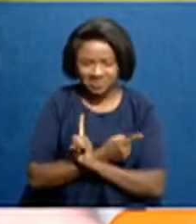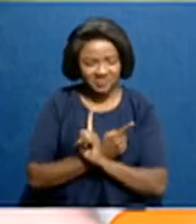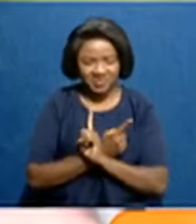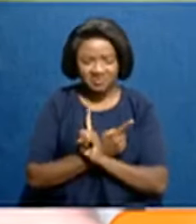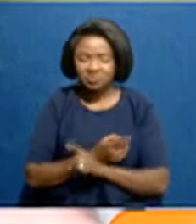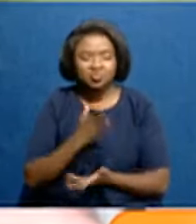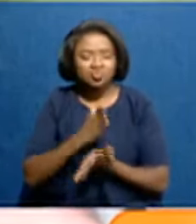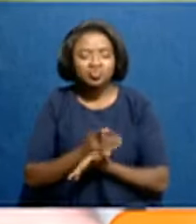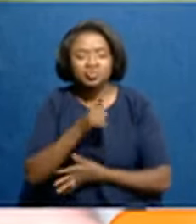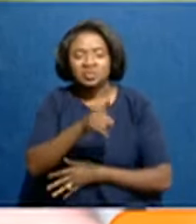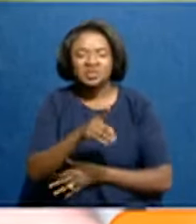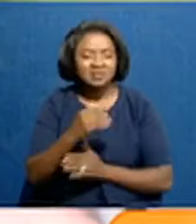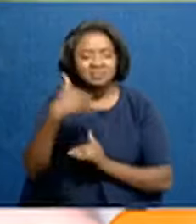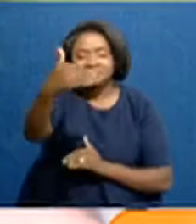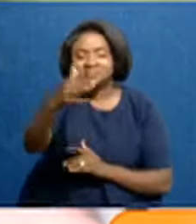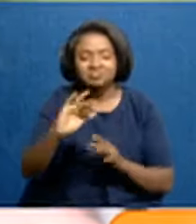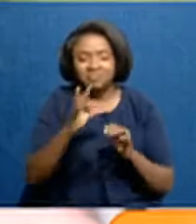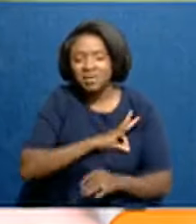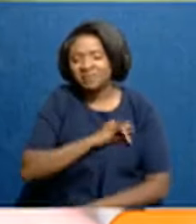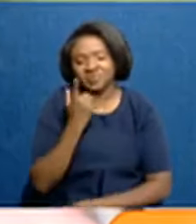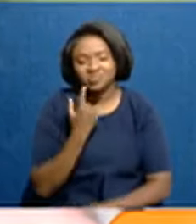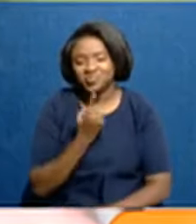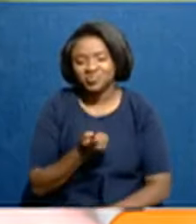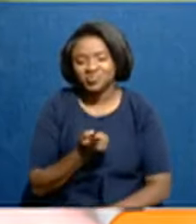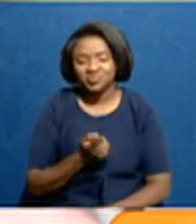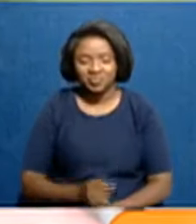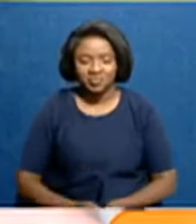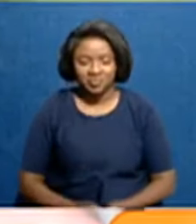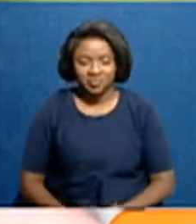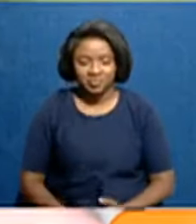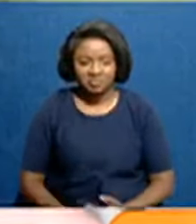will it really look in the end? Ayub Abdulkadir, Citizen TV.